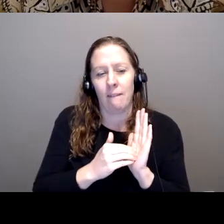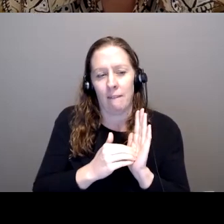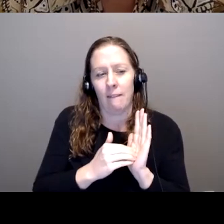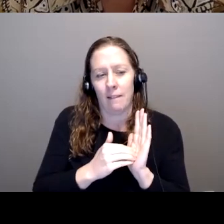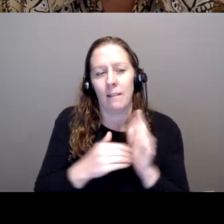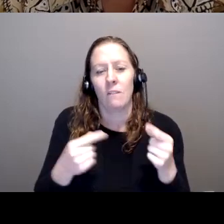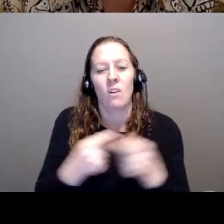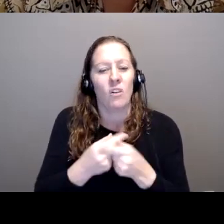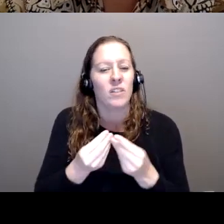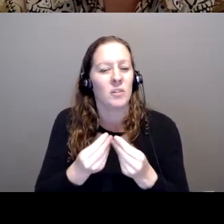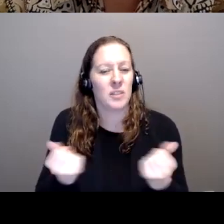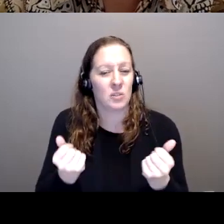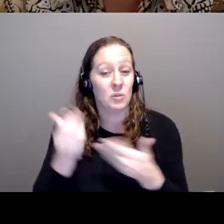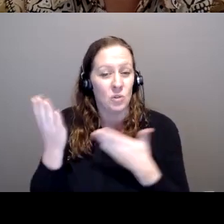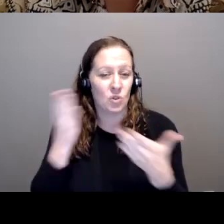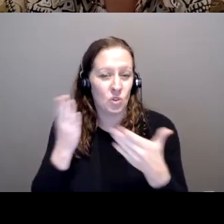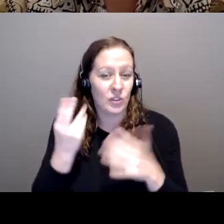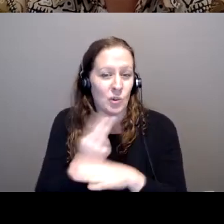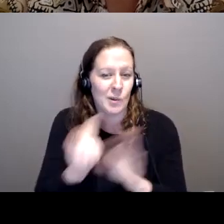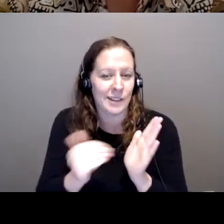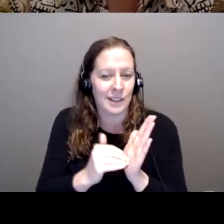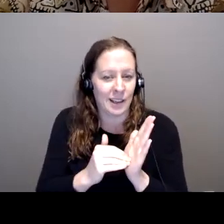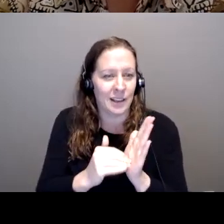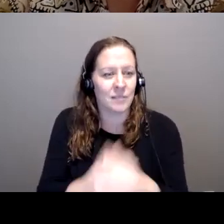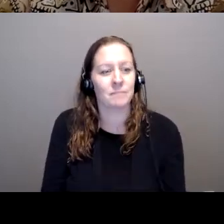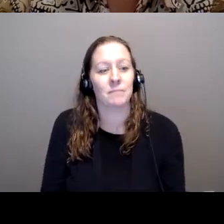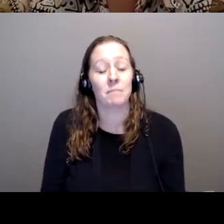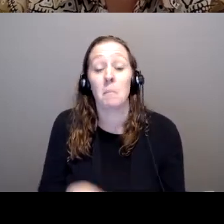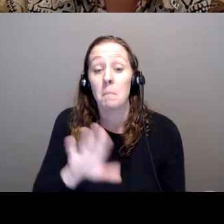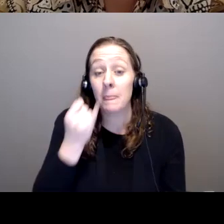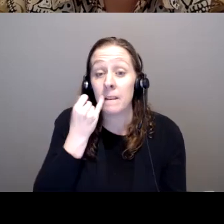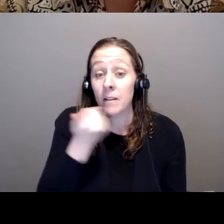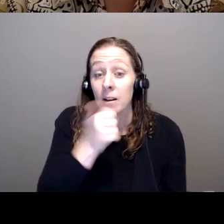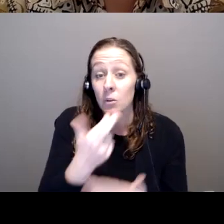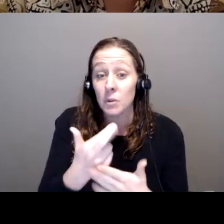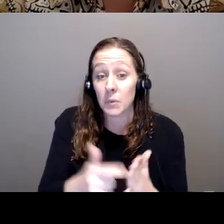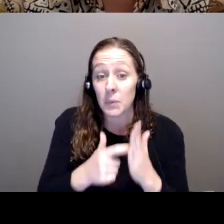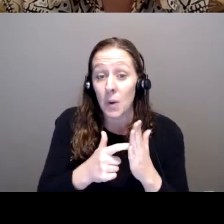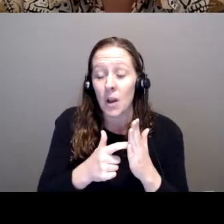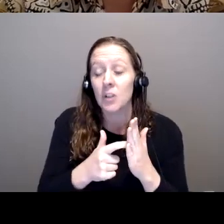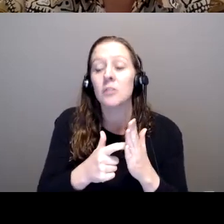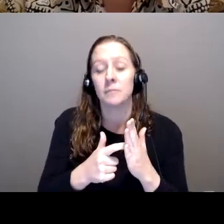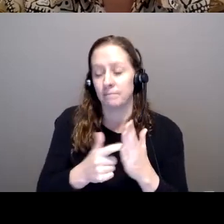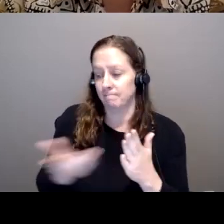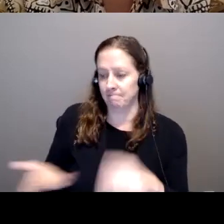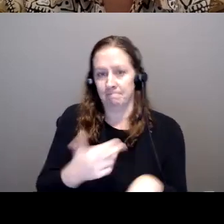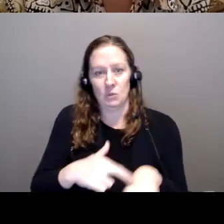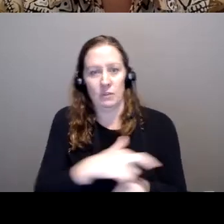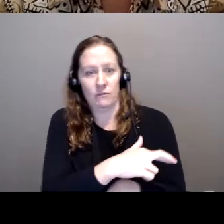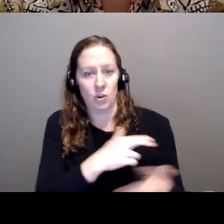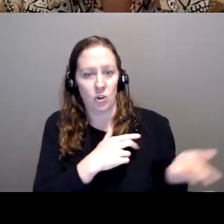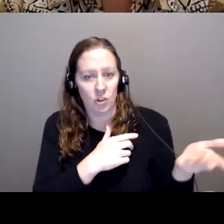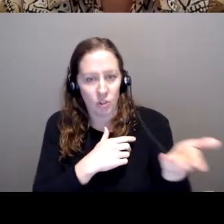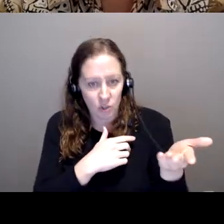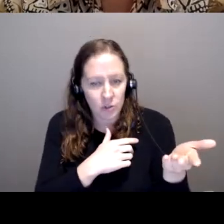service. If they are needing other resources, we could refer those to them. We